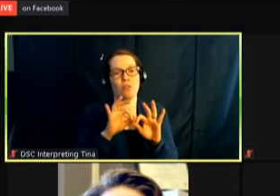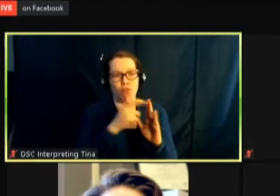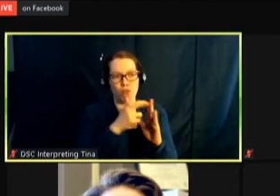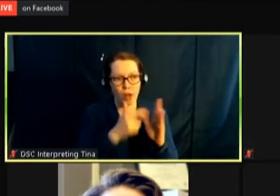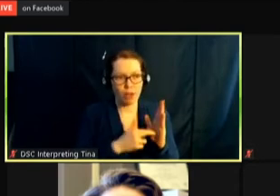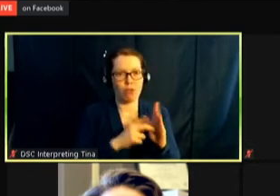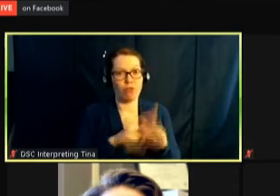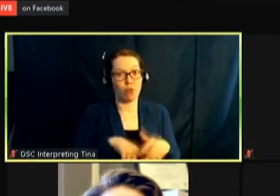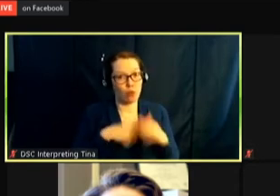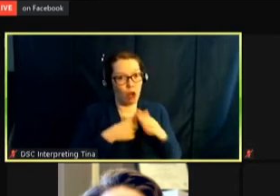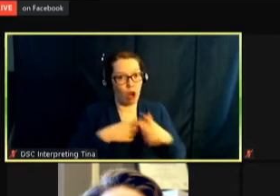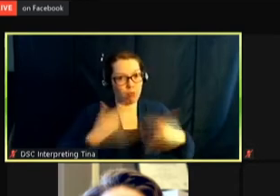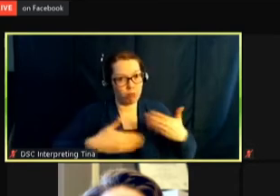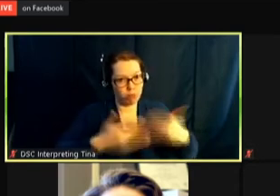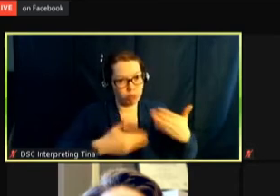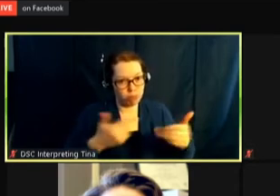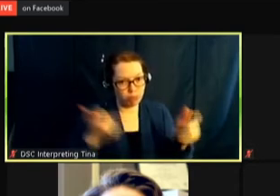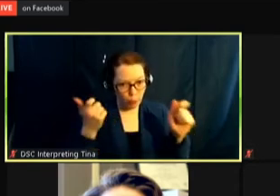and running.